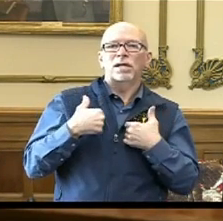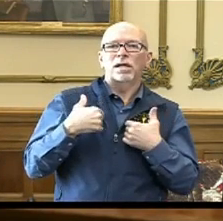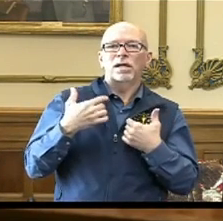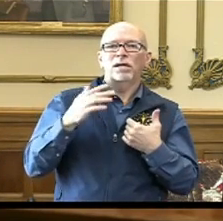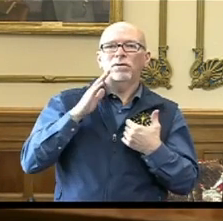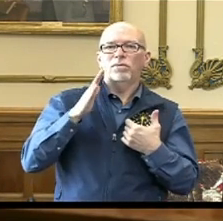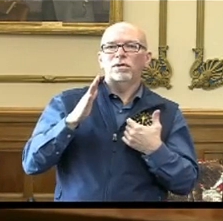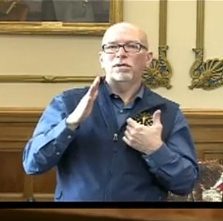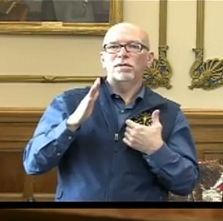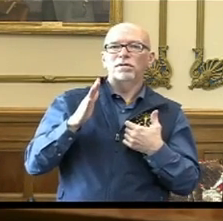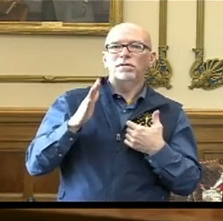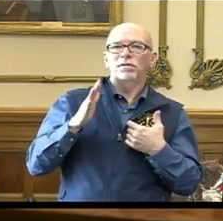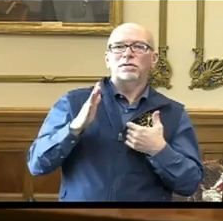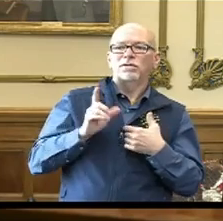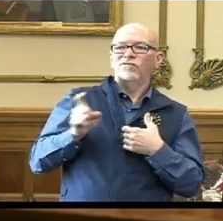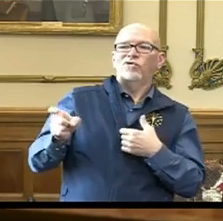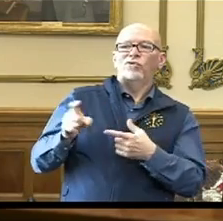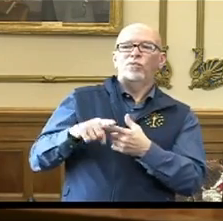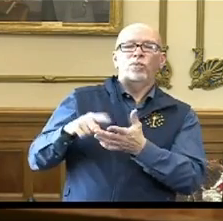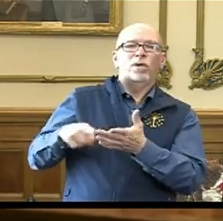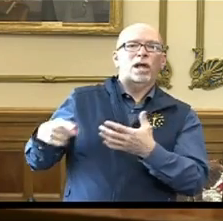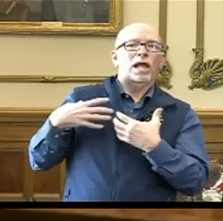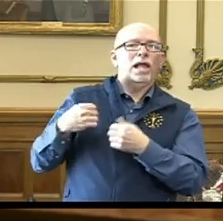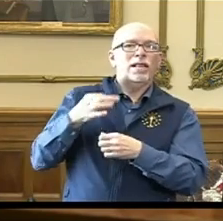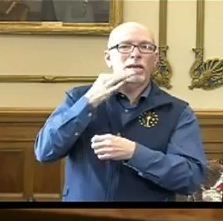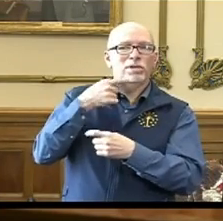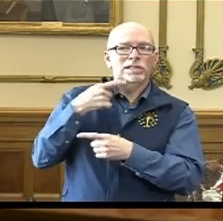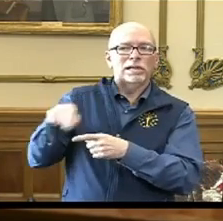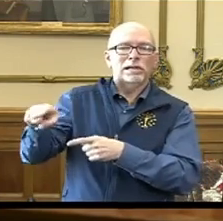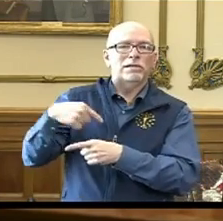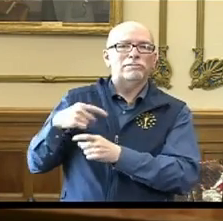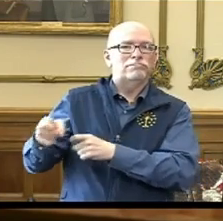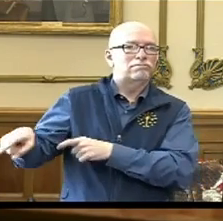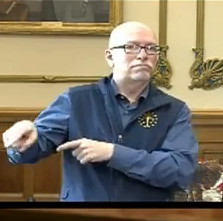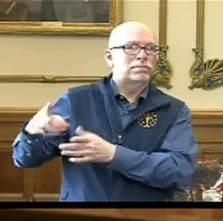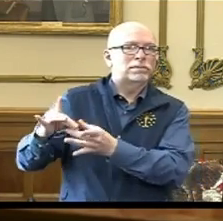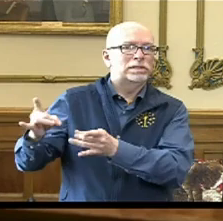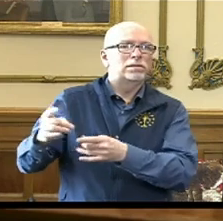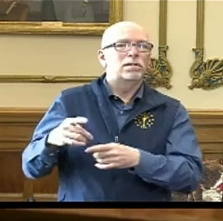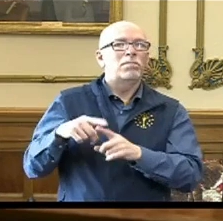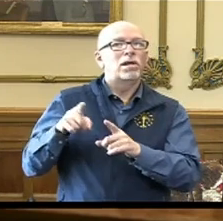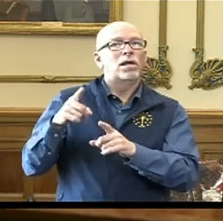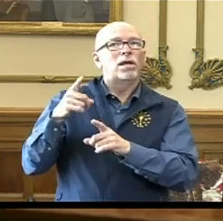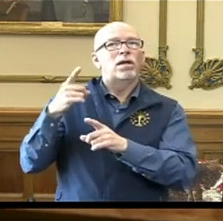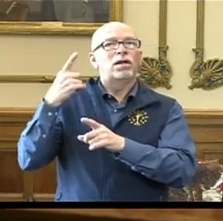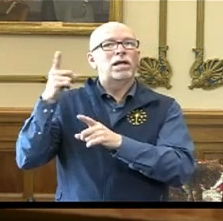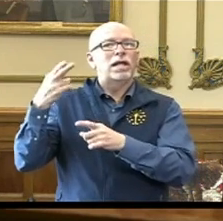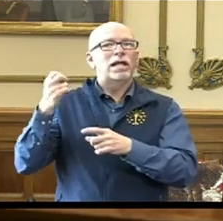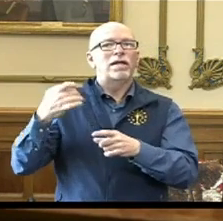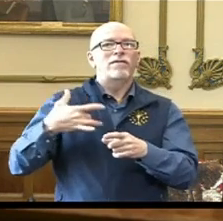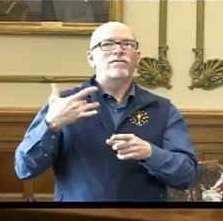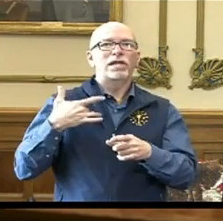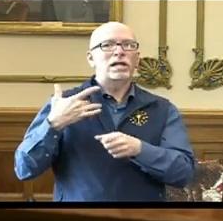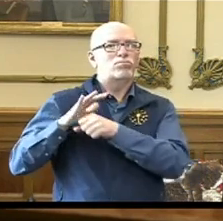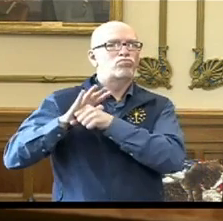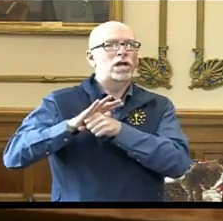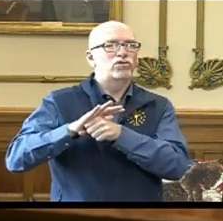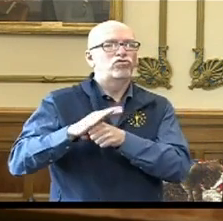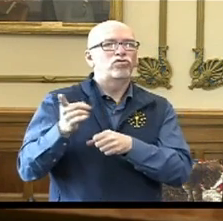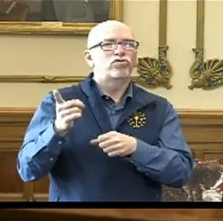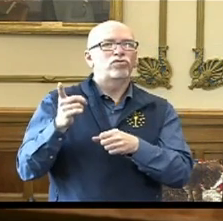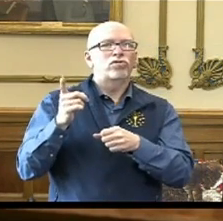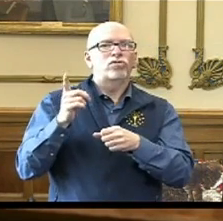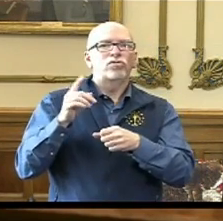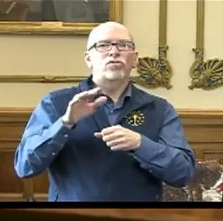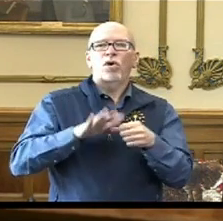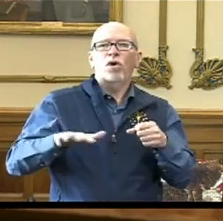to what the health experts would say. And I think on his part, he's feeling that pressure across